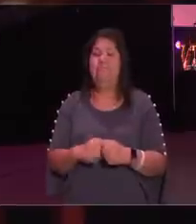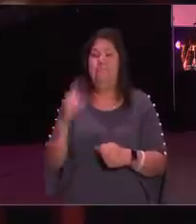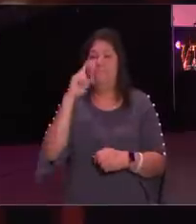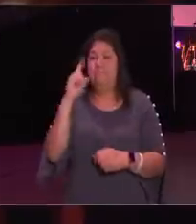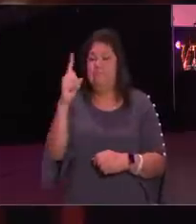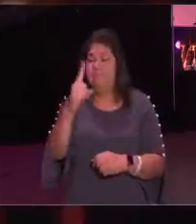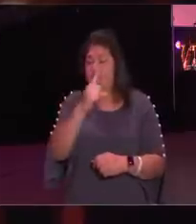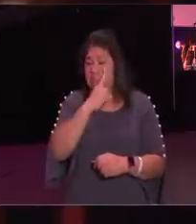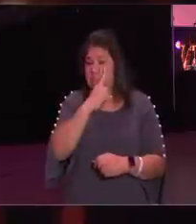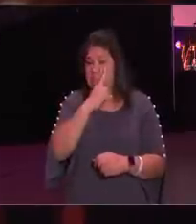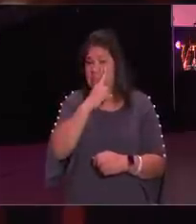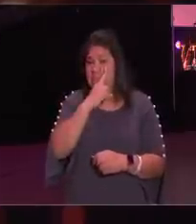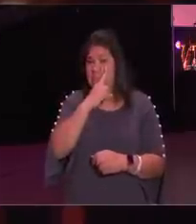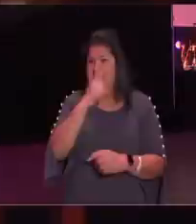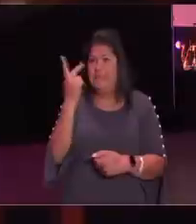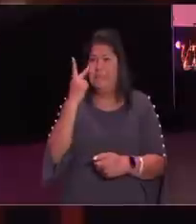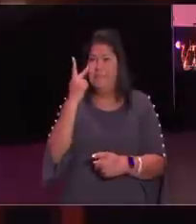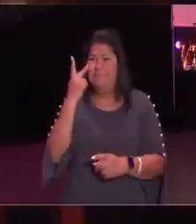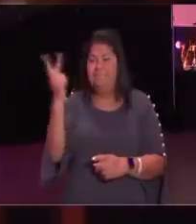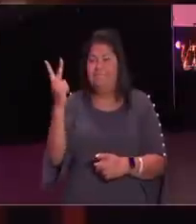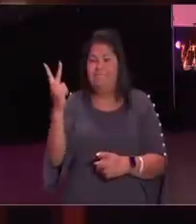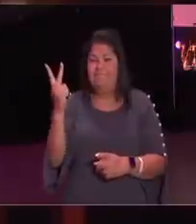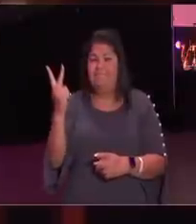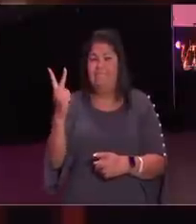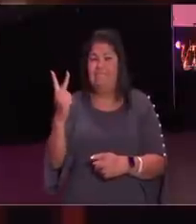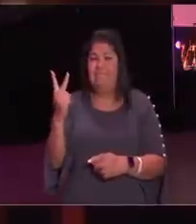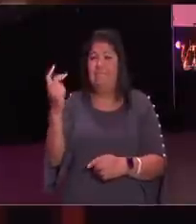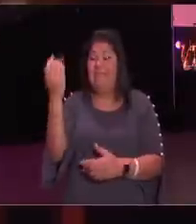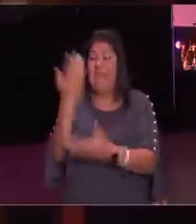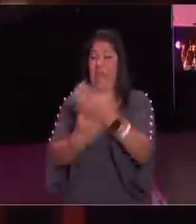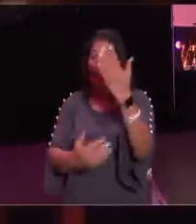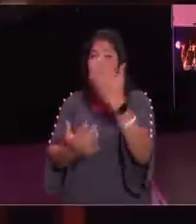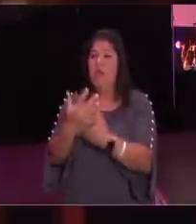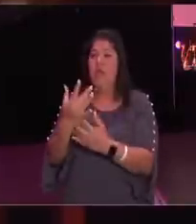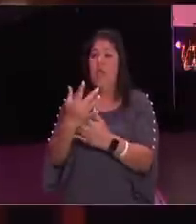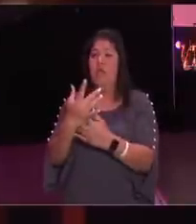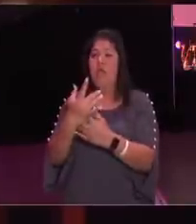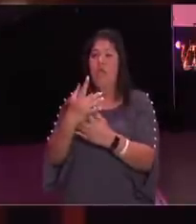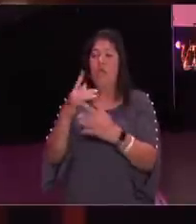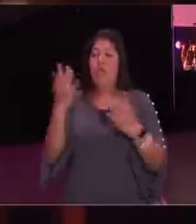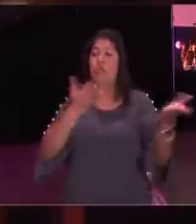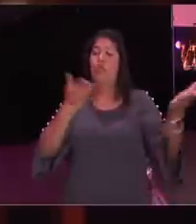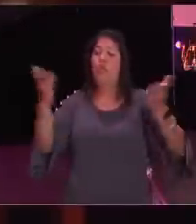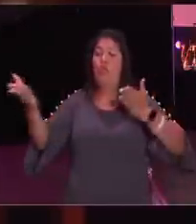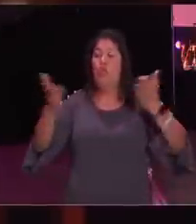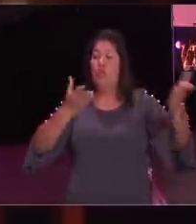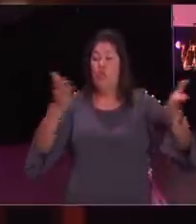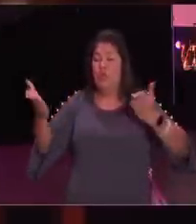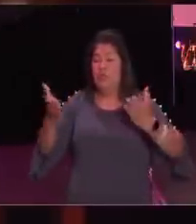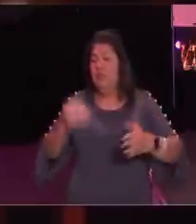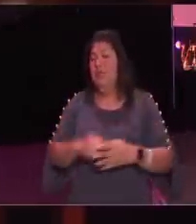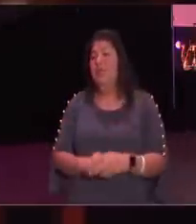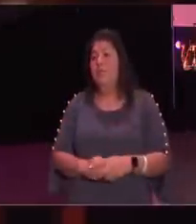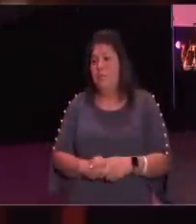Your eyes so you can see, and your hands so you can serve.